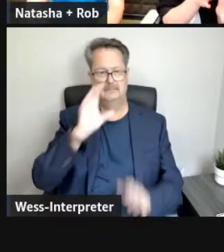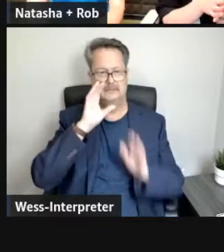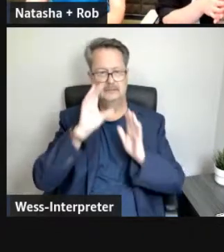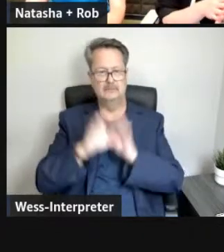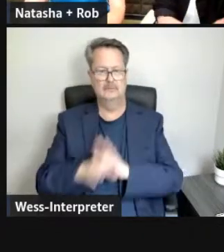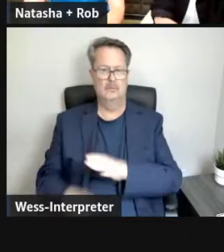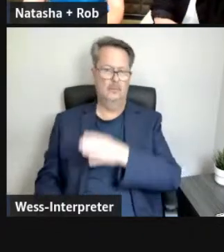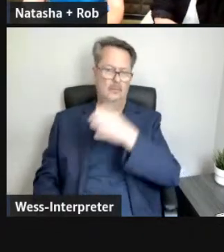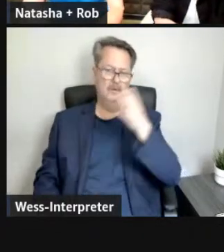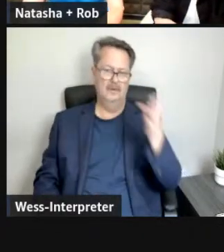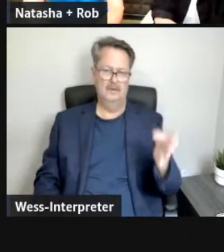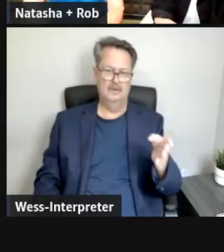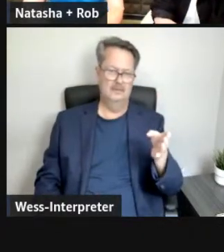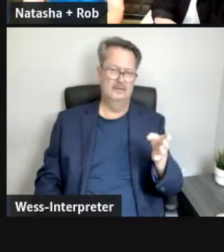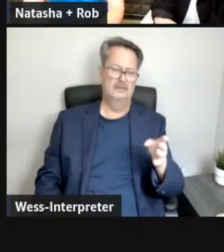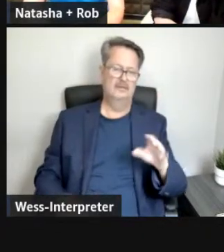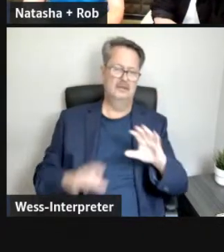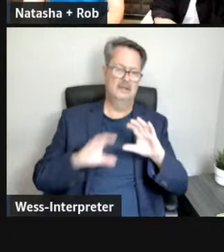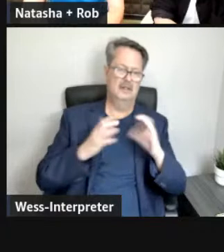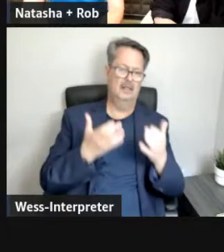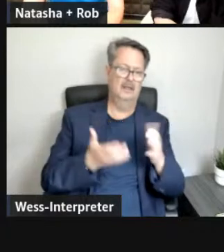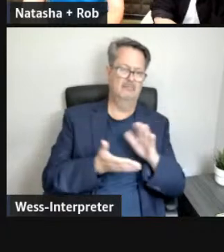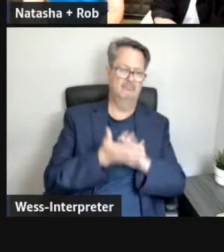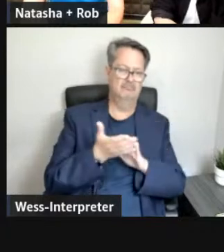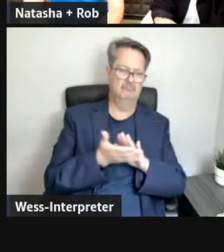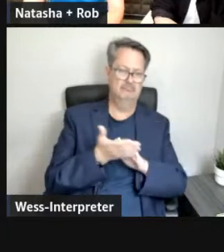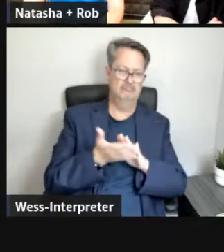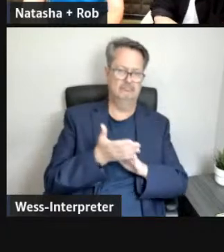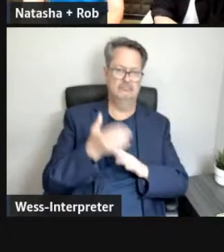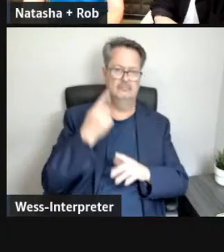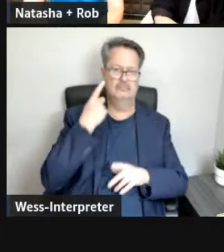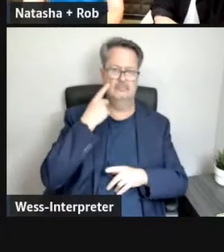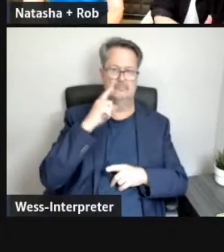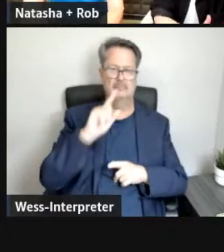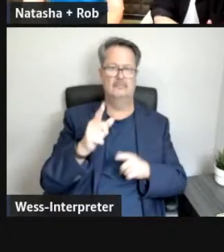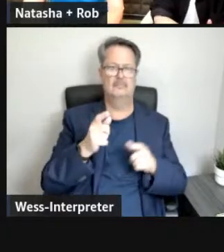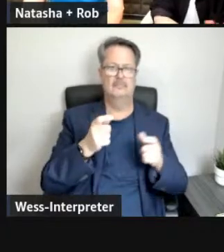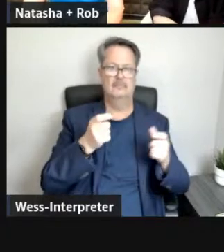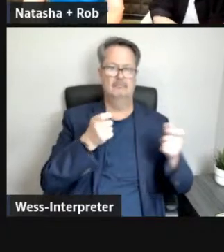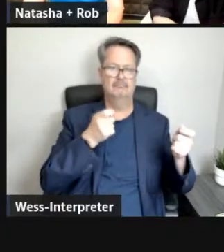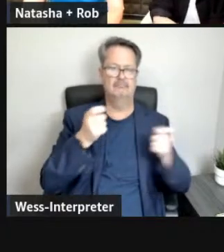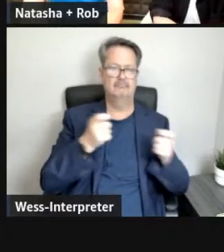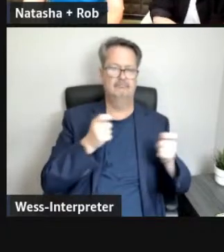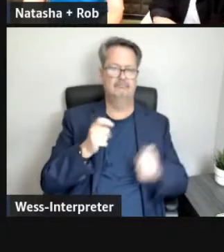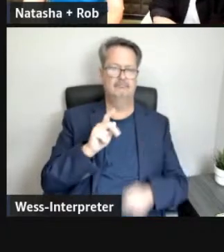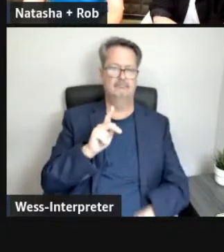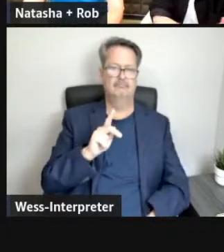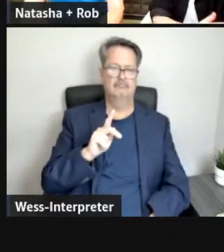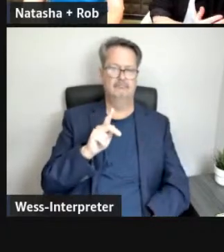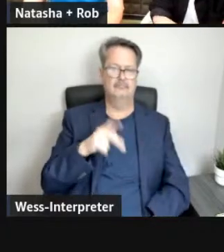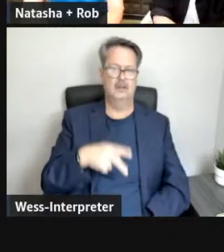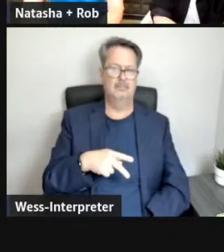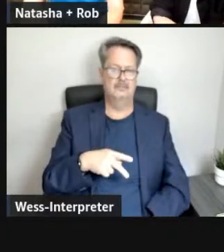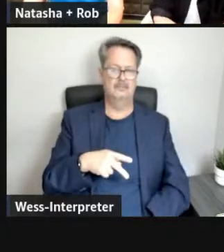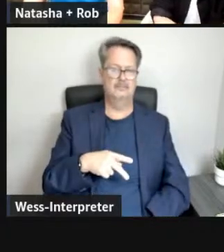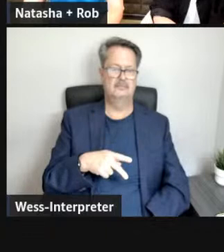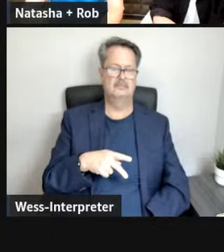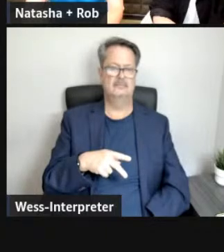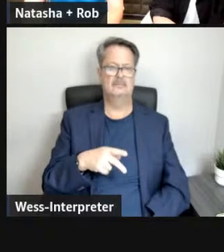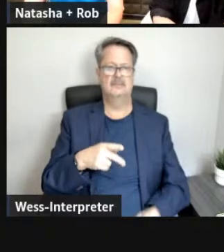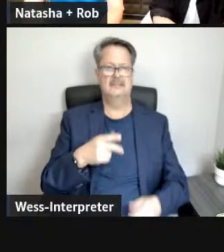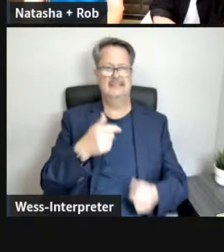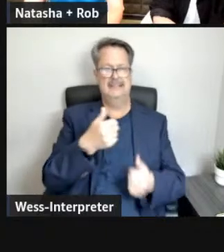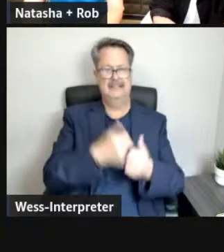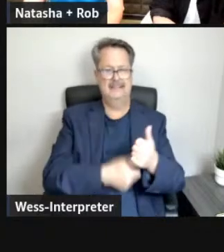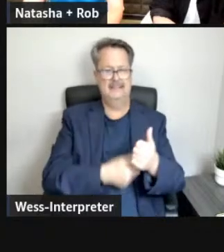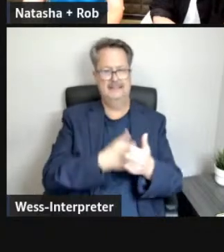we've got a cluster that's managed by cluster autoscaler and managed node groups. And in this instance, we have 3 managed node groups that each relate to a different type